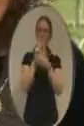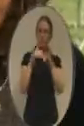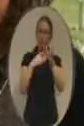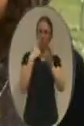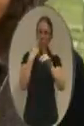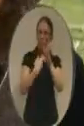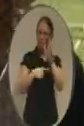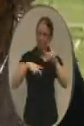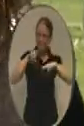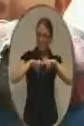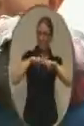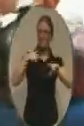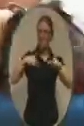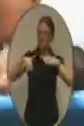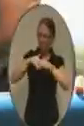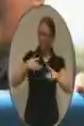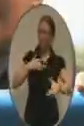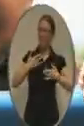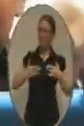us a voice so use it.